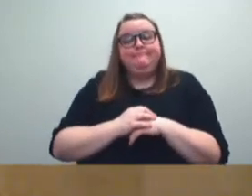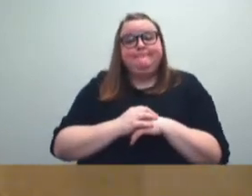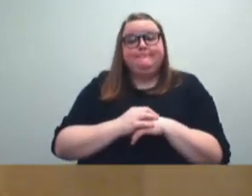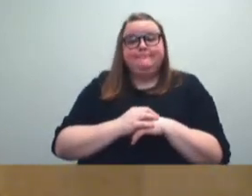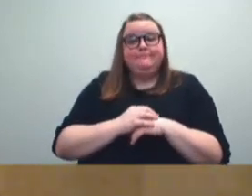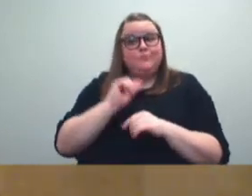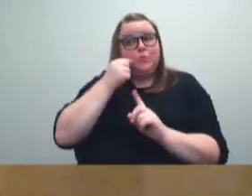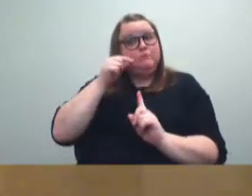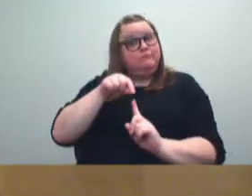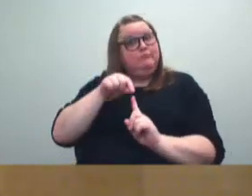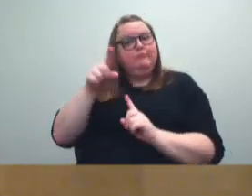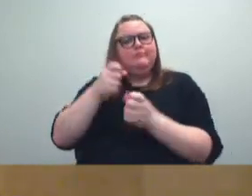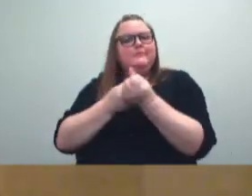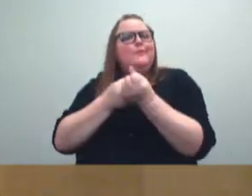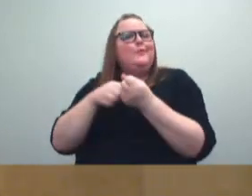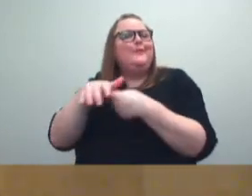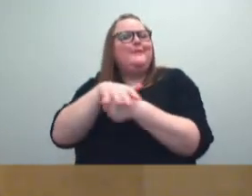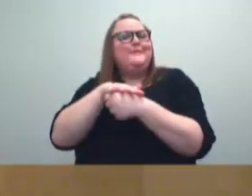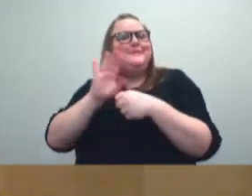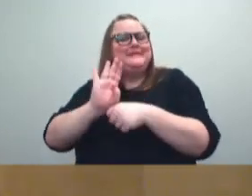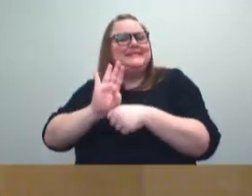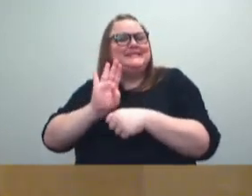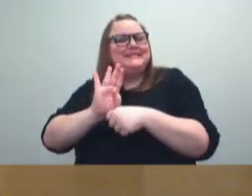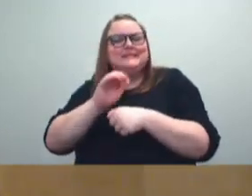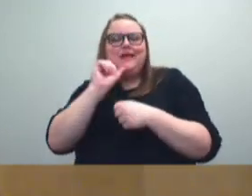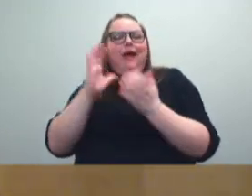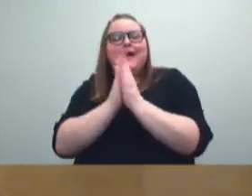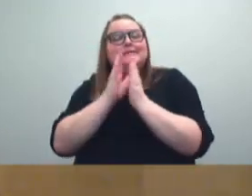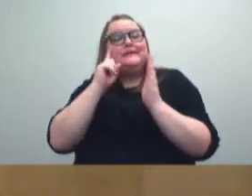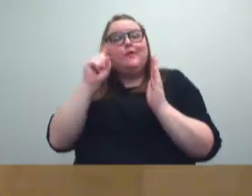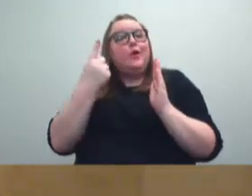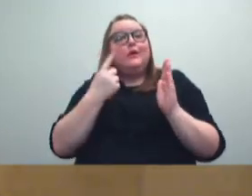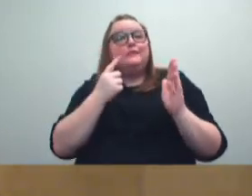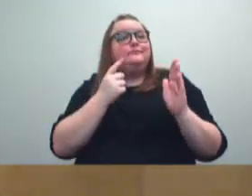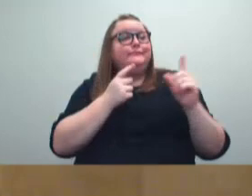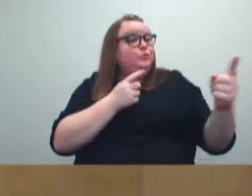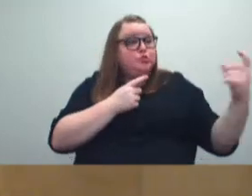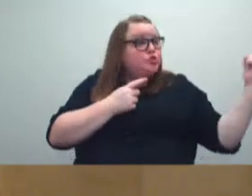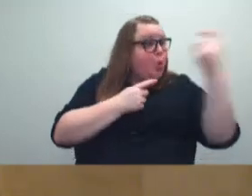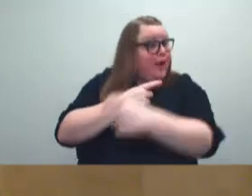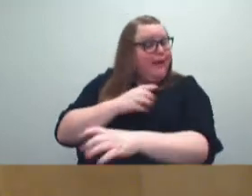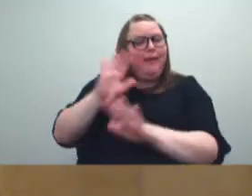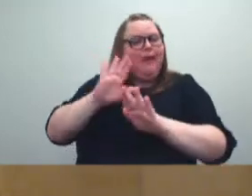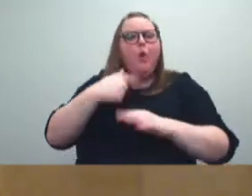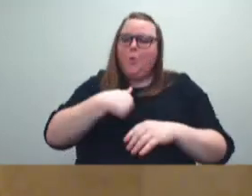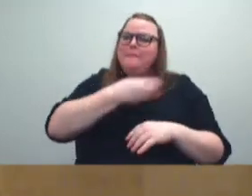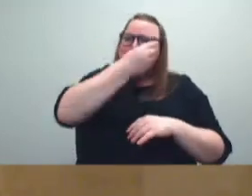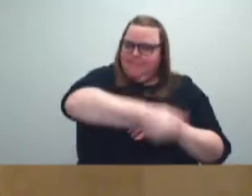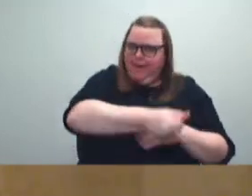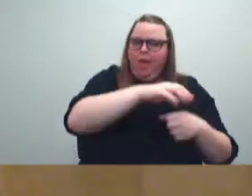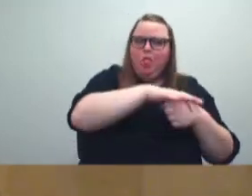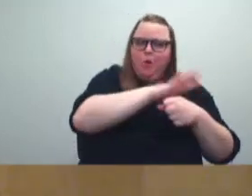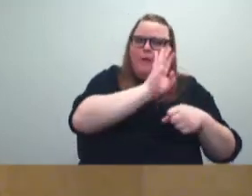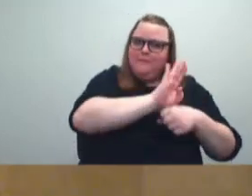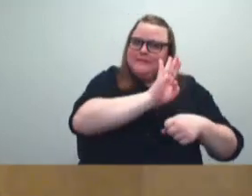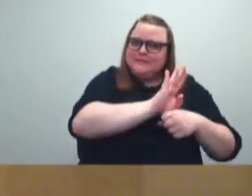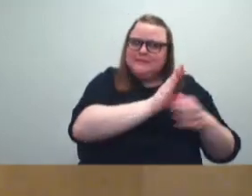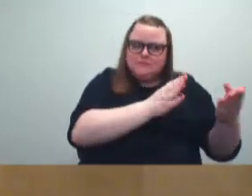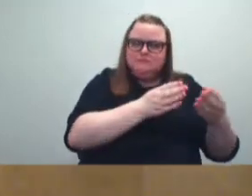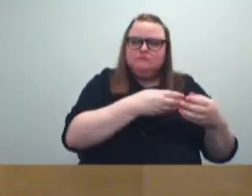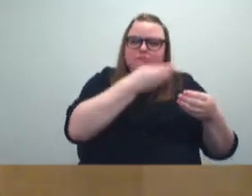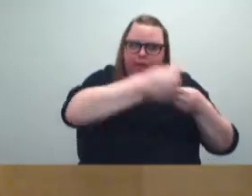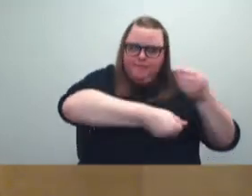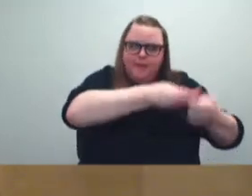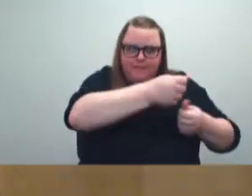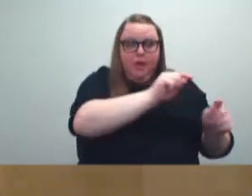local businesses. They're not asking just for a donation from people to do this. We're actually paying them a decent pay so we can keep people working,